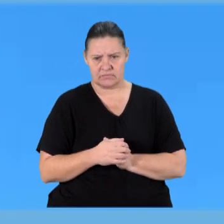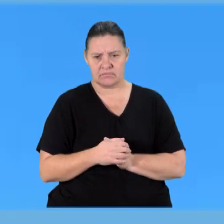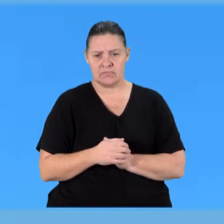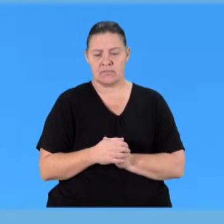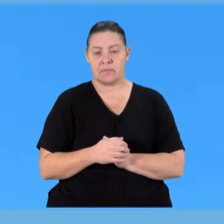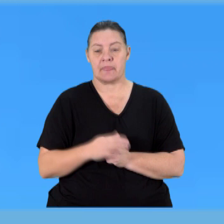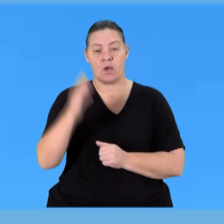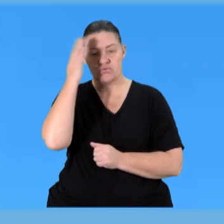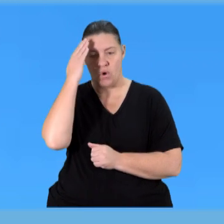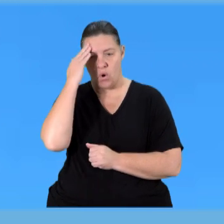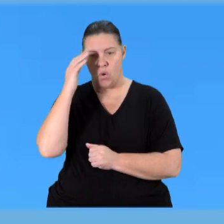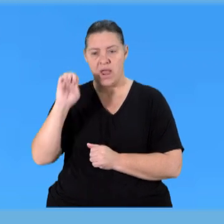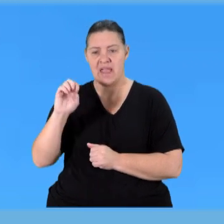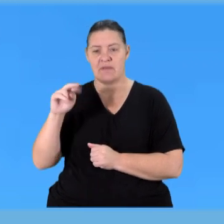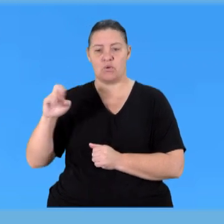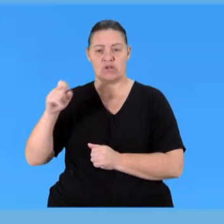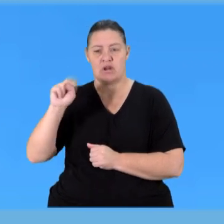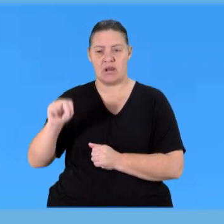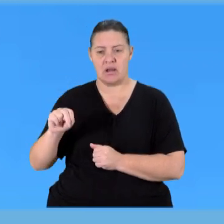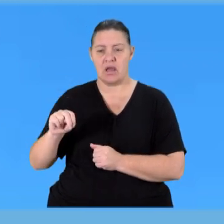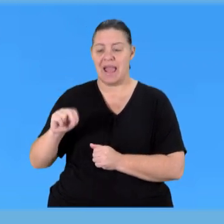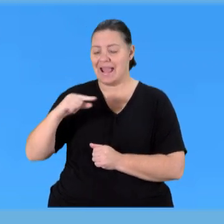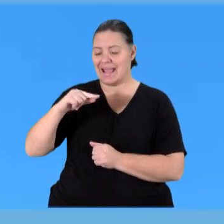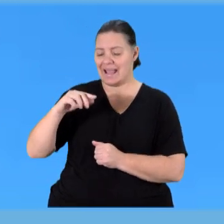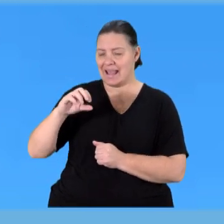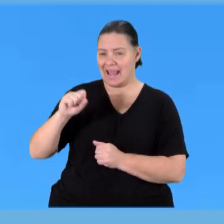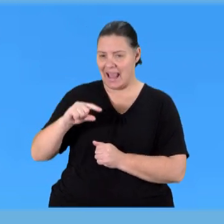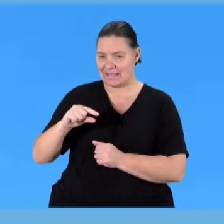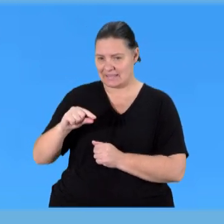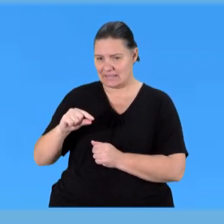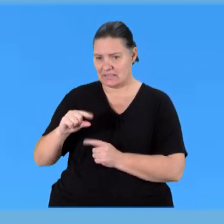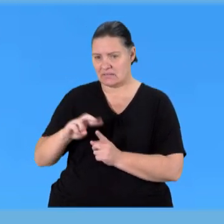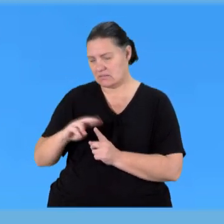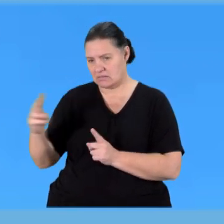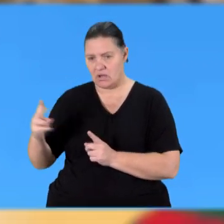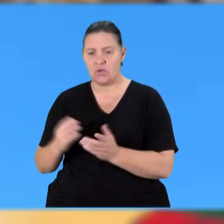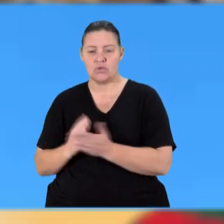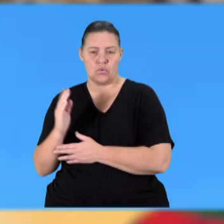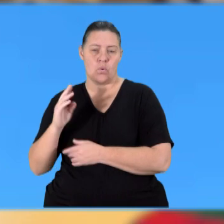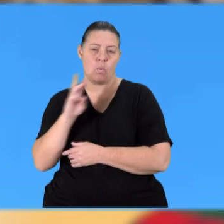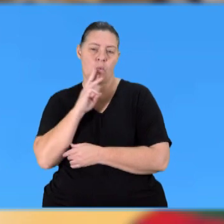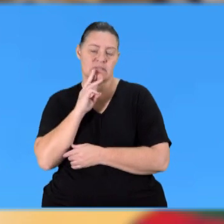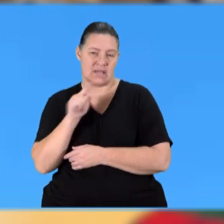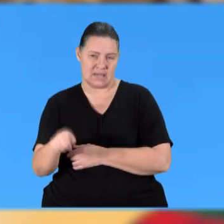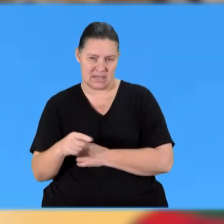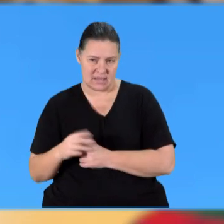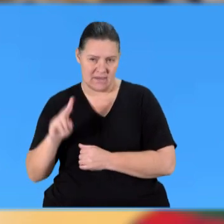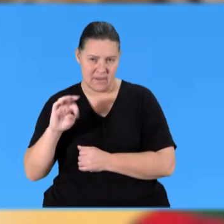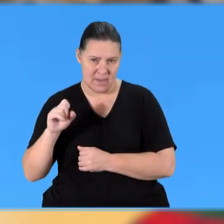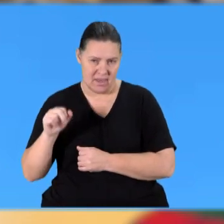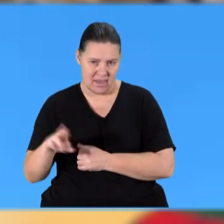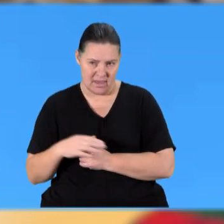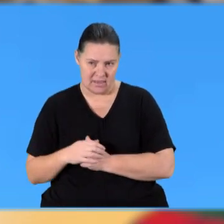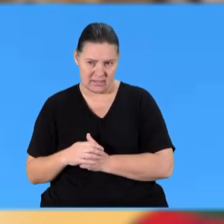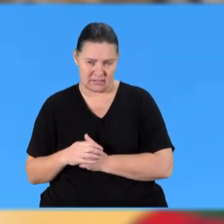be solidification. And we know that evaporation, that's when now water changes into a gas in a form of water vapor. So